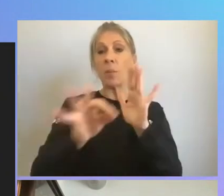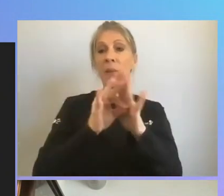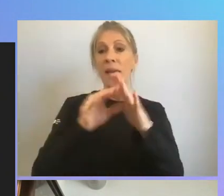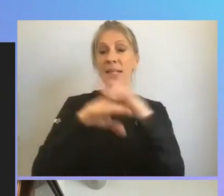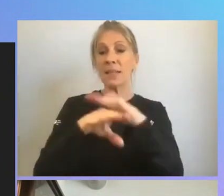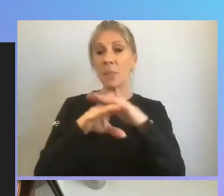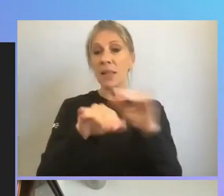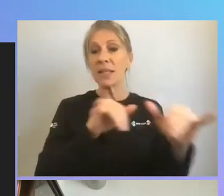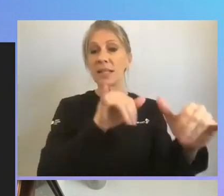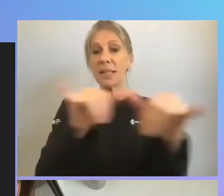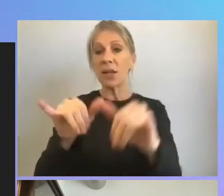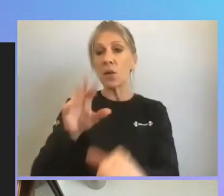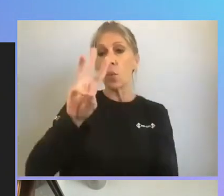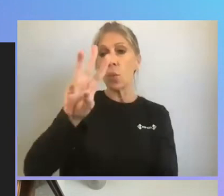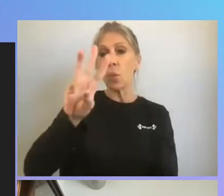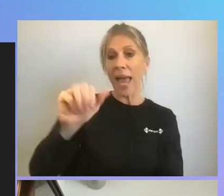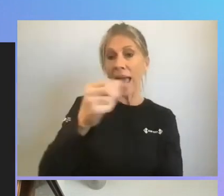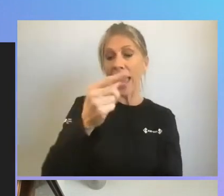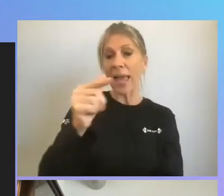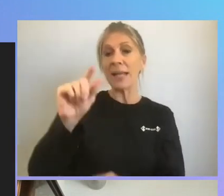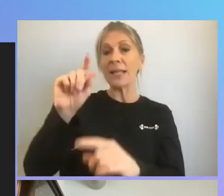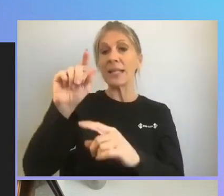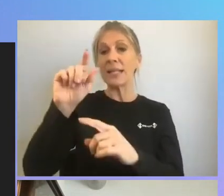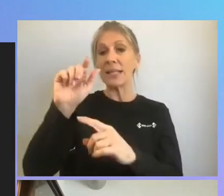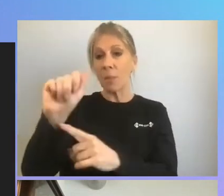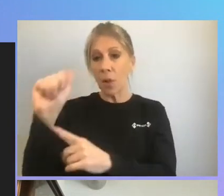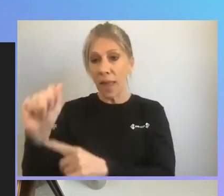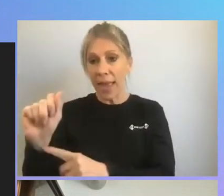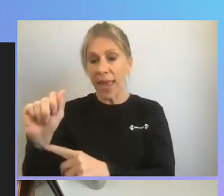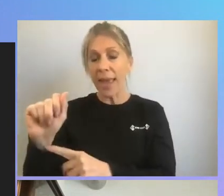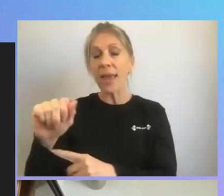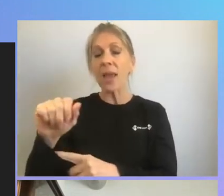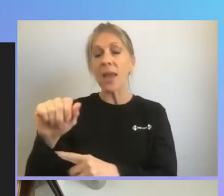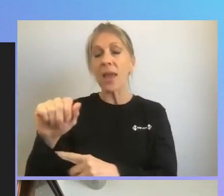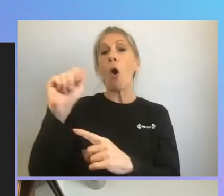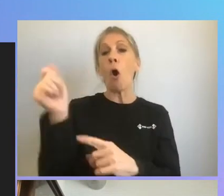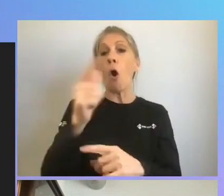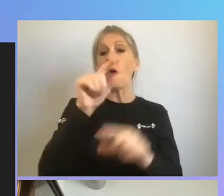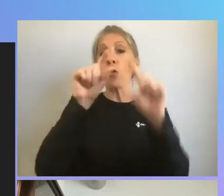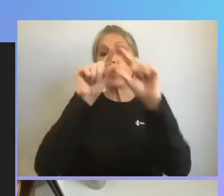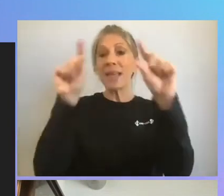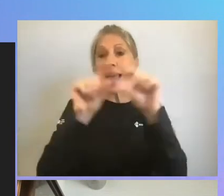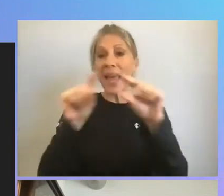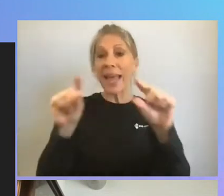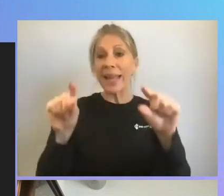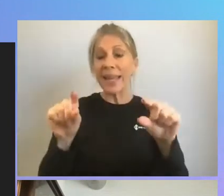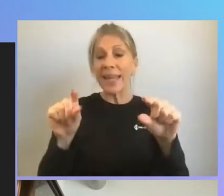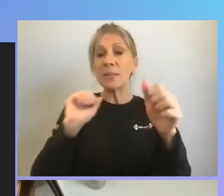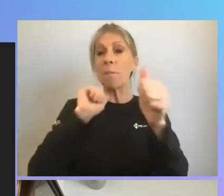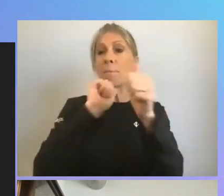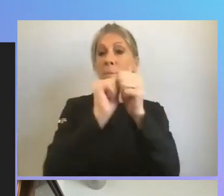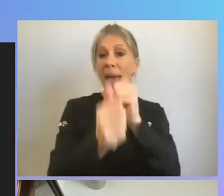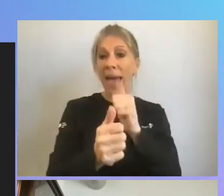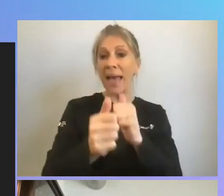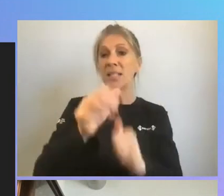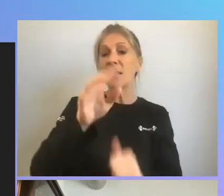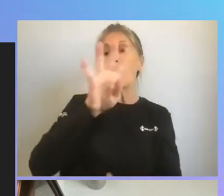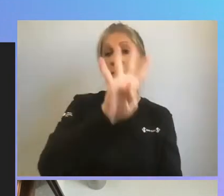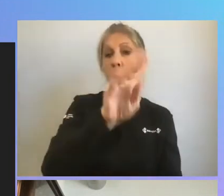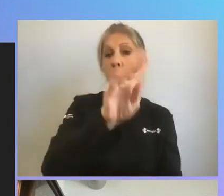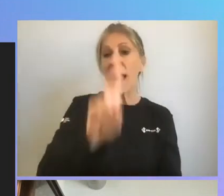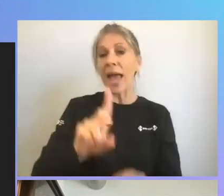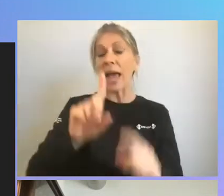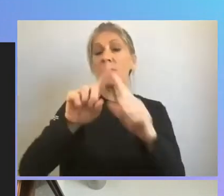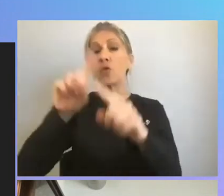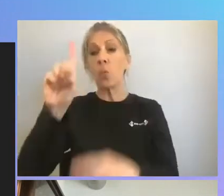standard is WCAG 21AA, and it actually determined that all of these headings pass 4.5 to 1 color